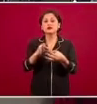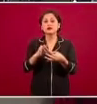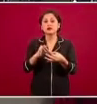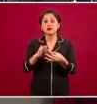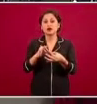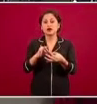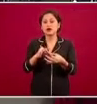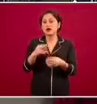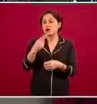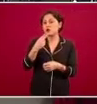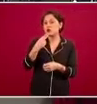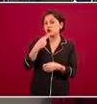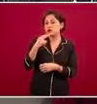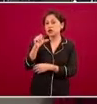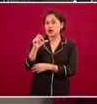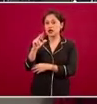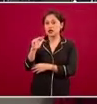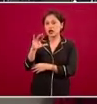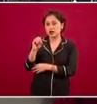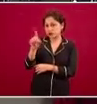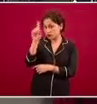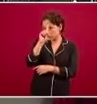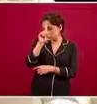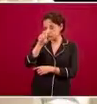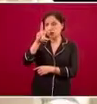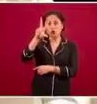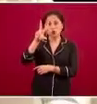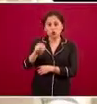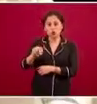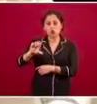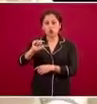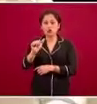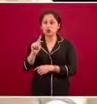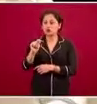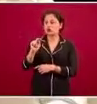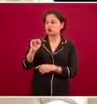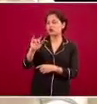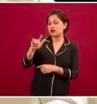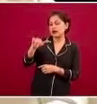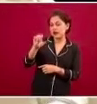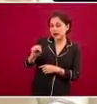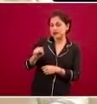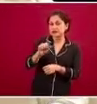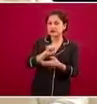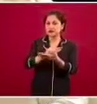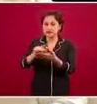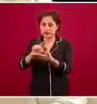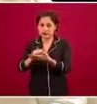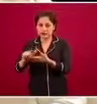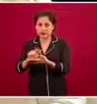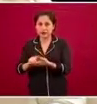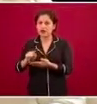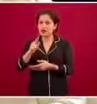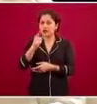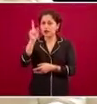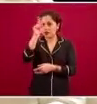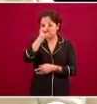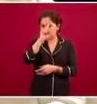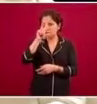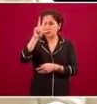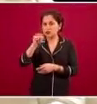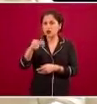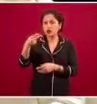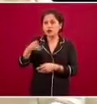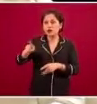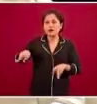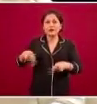information that the Ministry of Health made public this afternoon, where you said that you